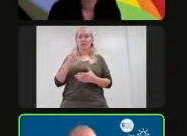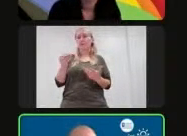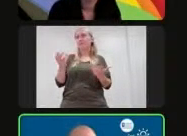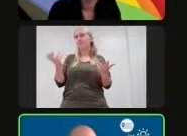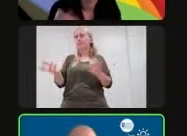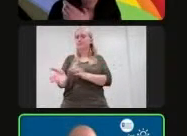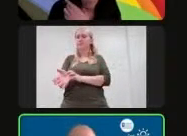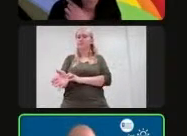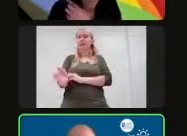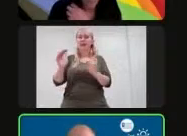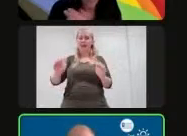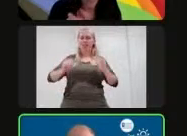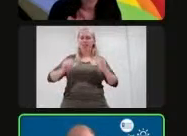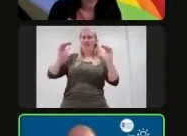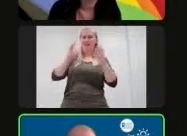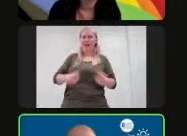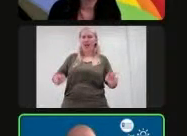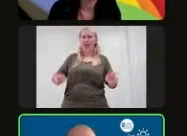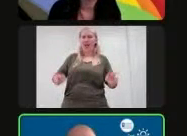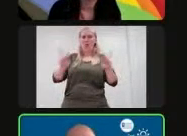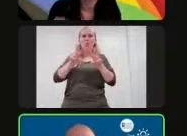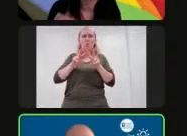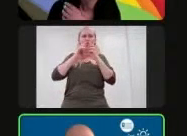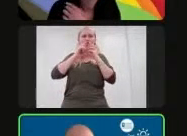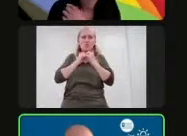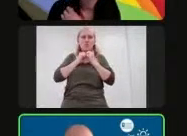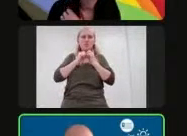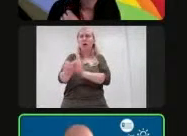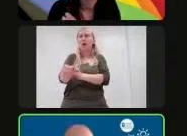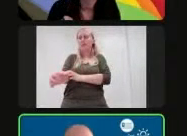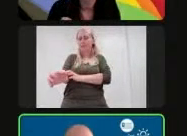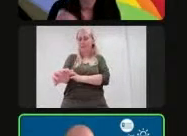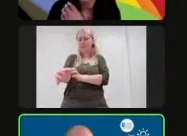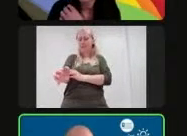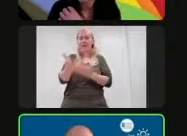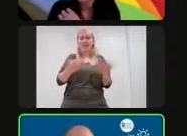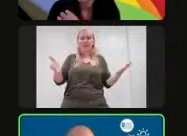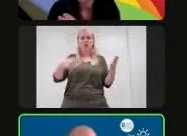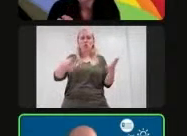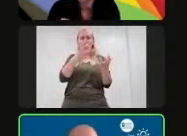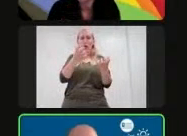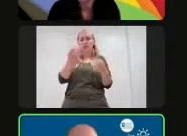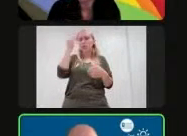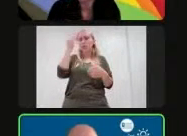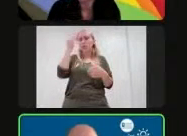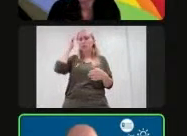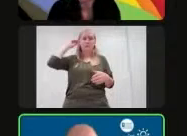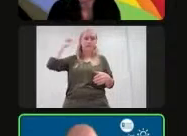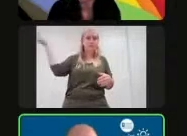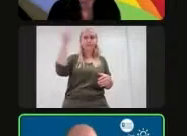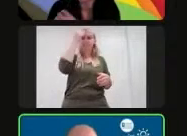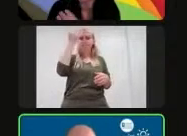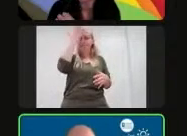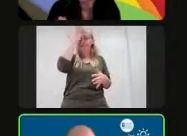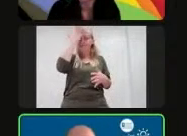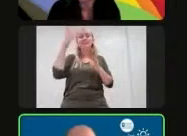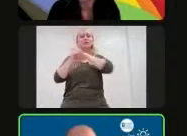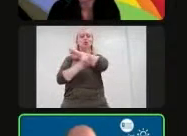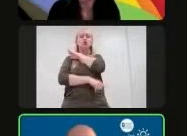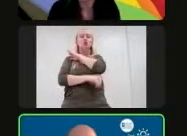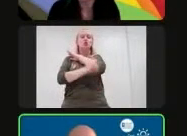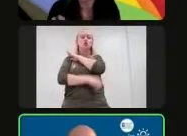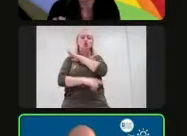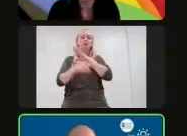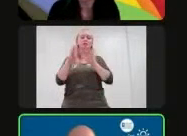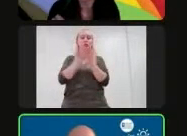and elevate values, things that you want to keep front of mind. Think of it as a cheat sheet.